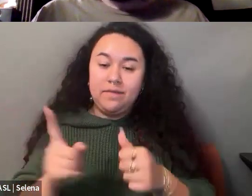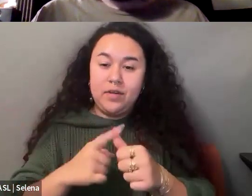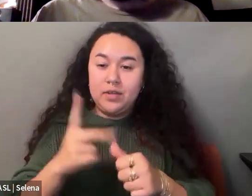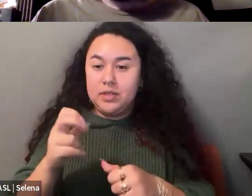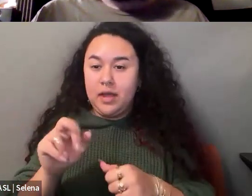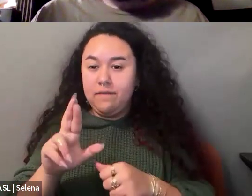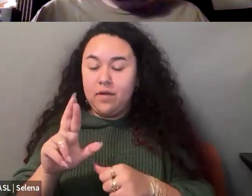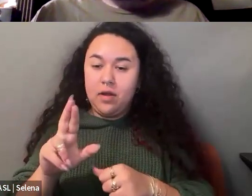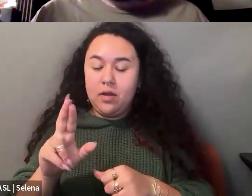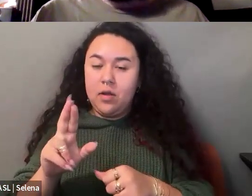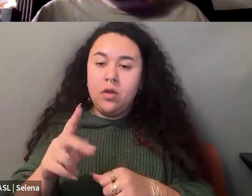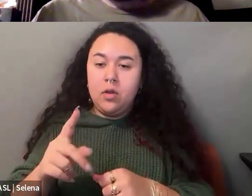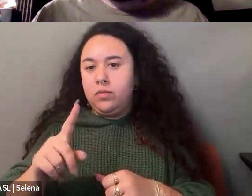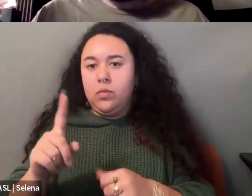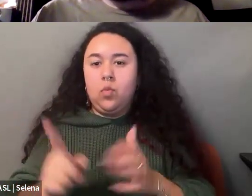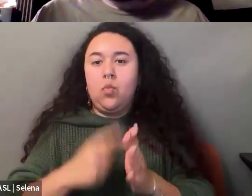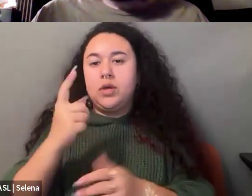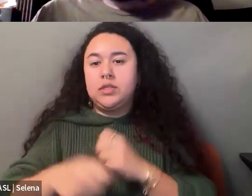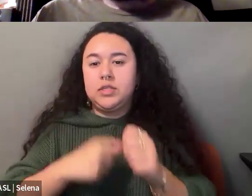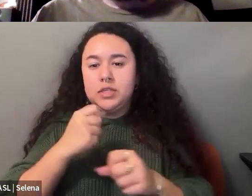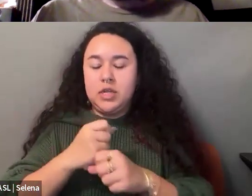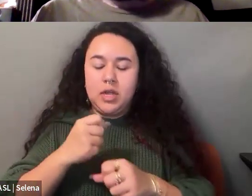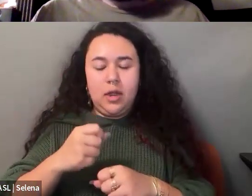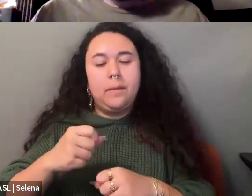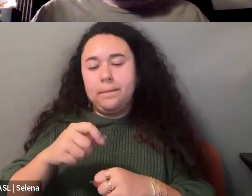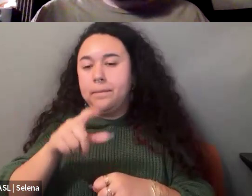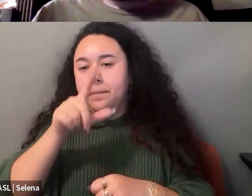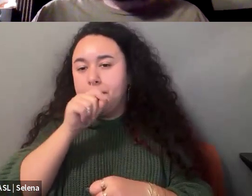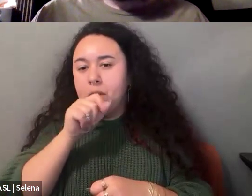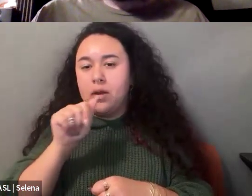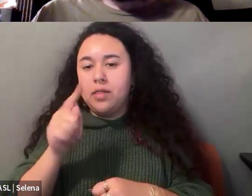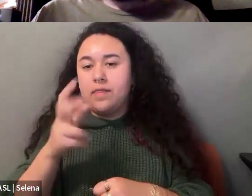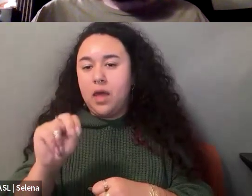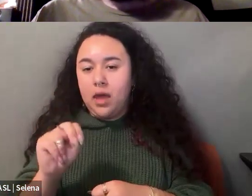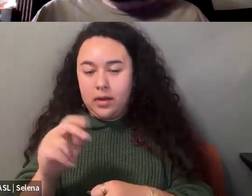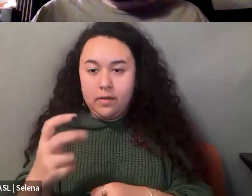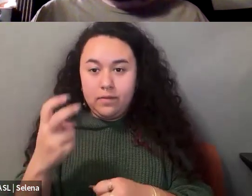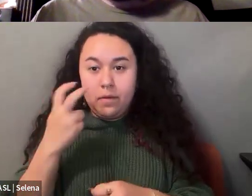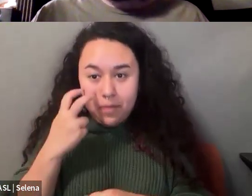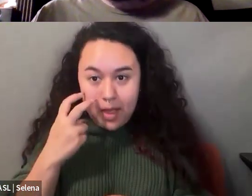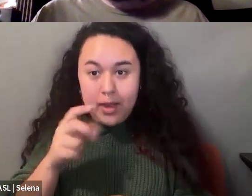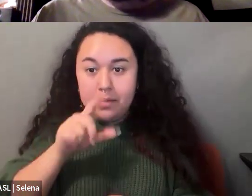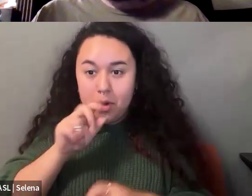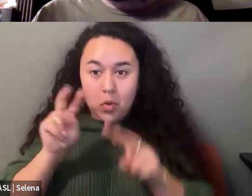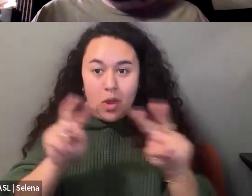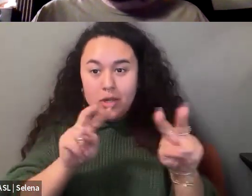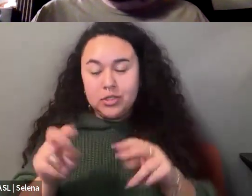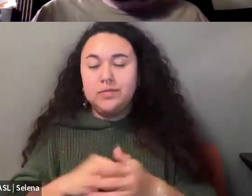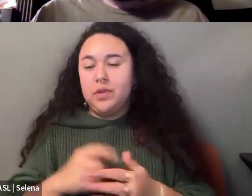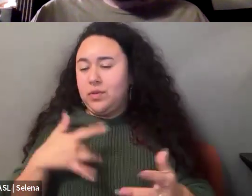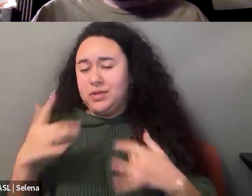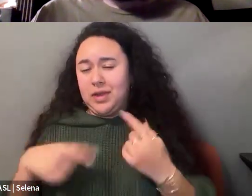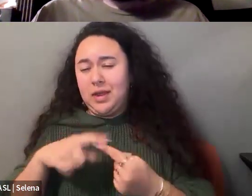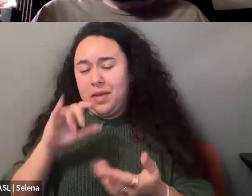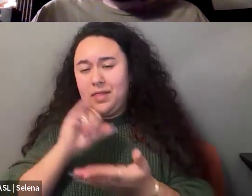Blind Birder Birdathon. We are so psyched about this. I can't even begin to tell you. If you